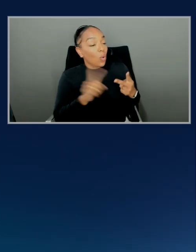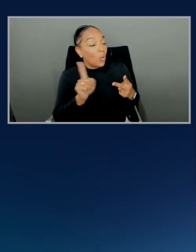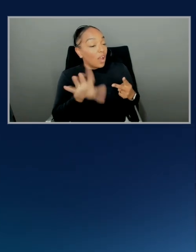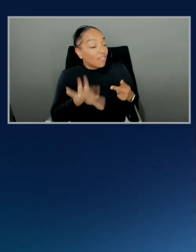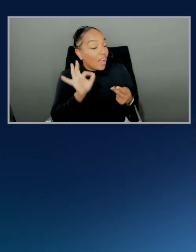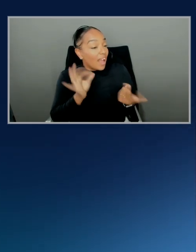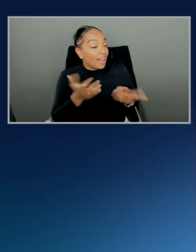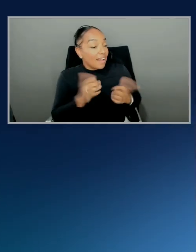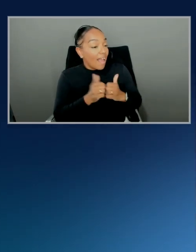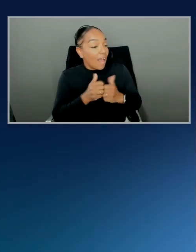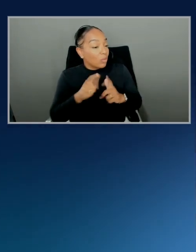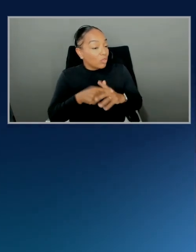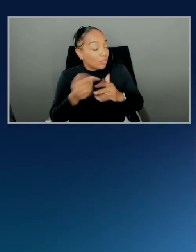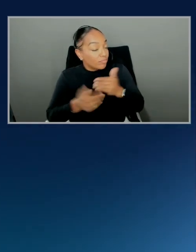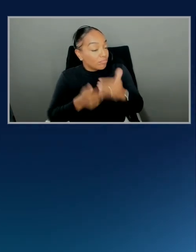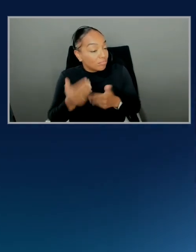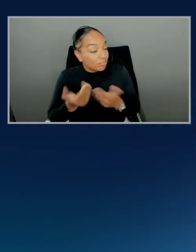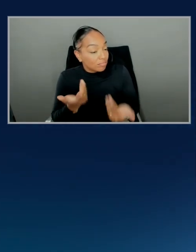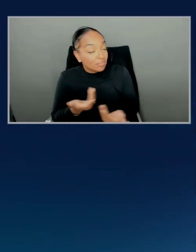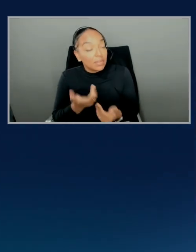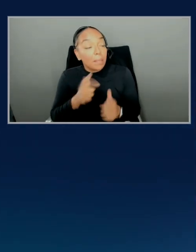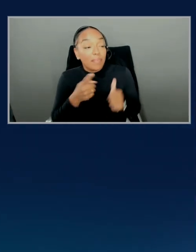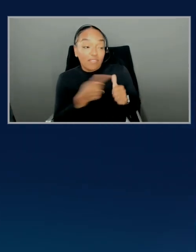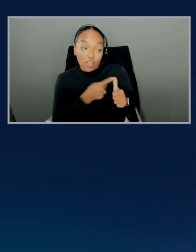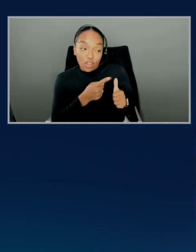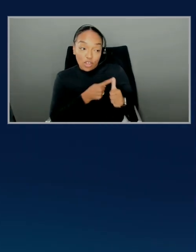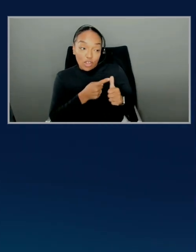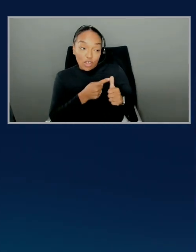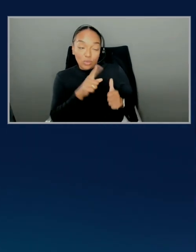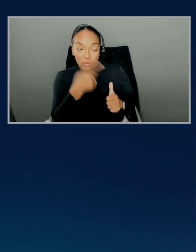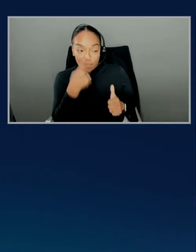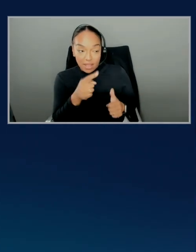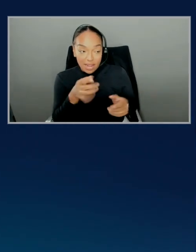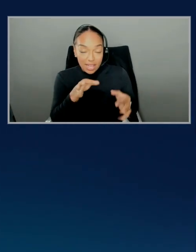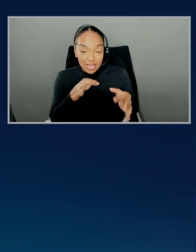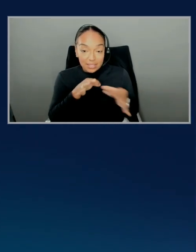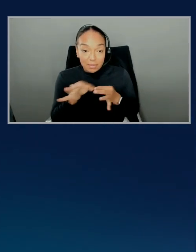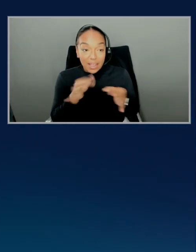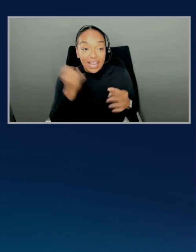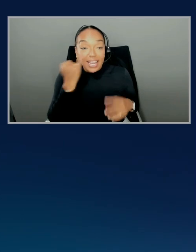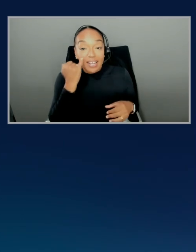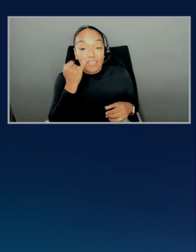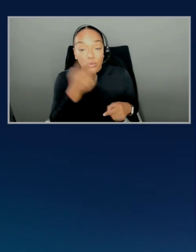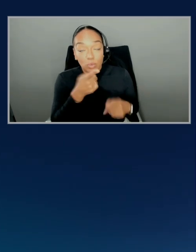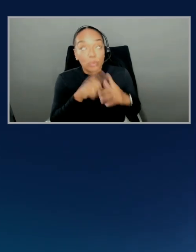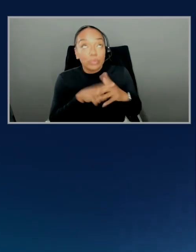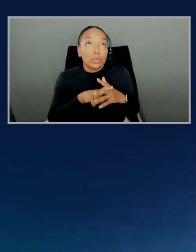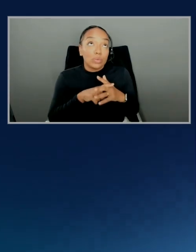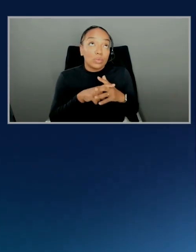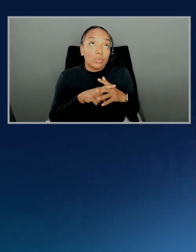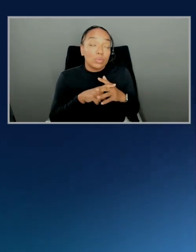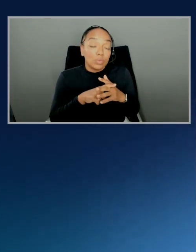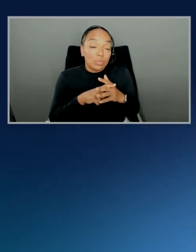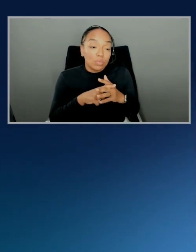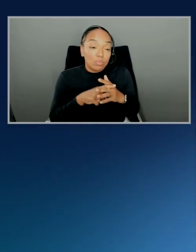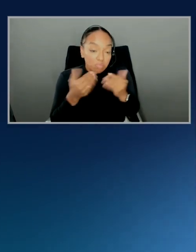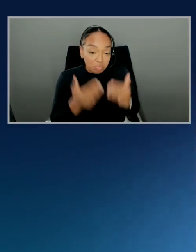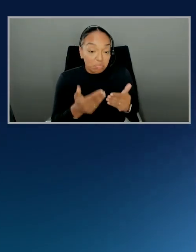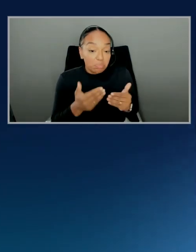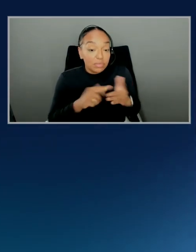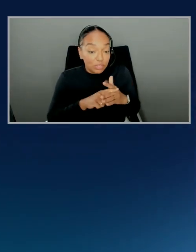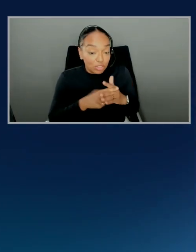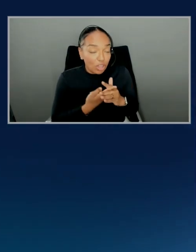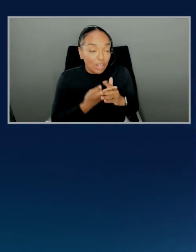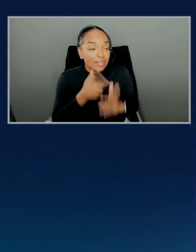think first, though, can you explain, if you were to get started on this, what's your